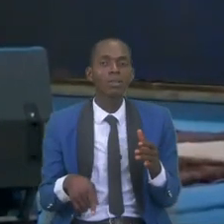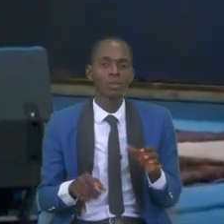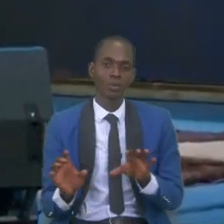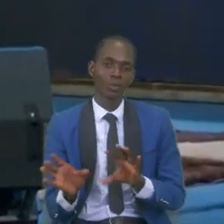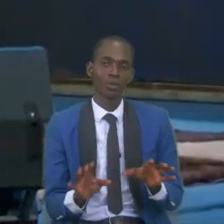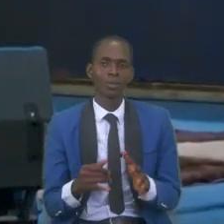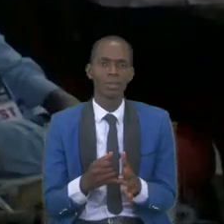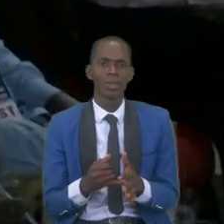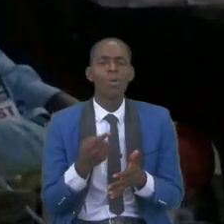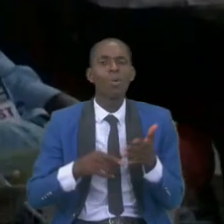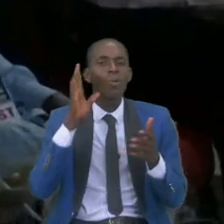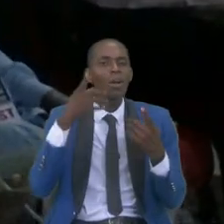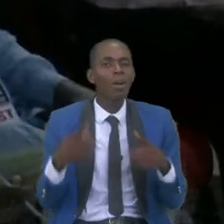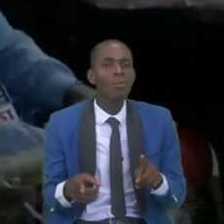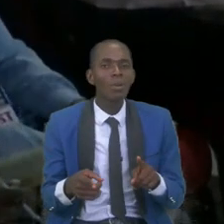What will happen?